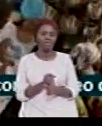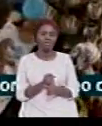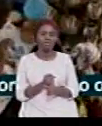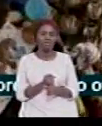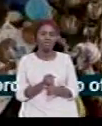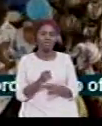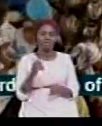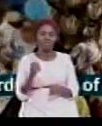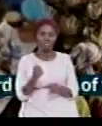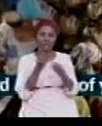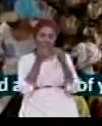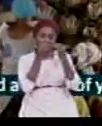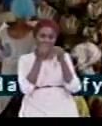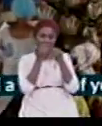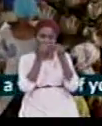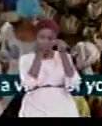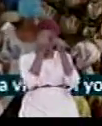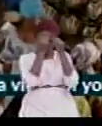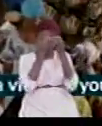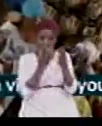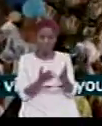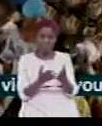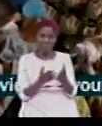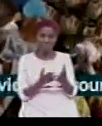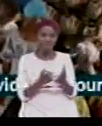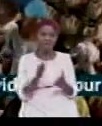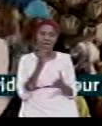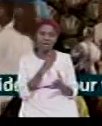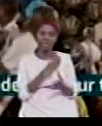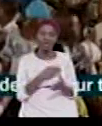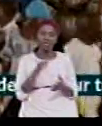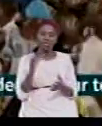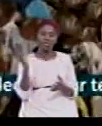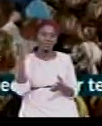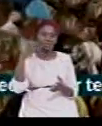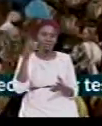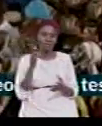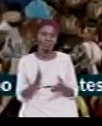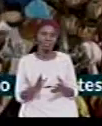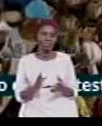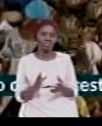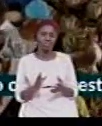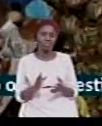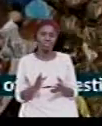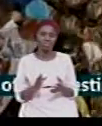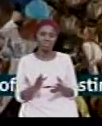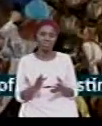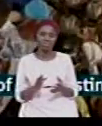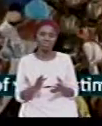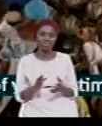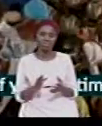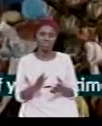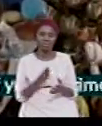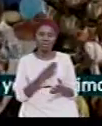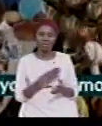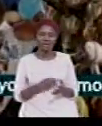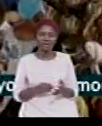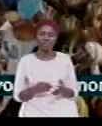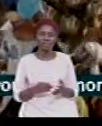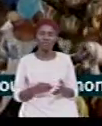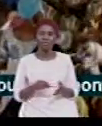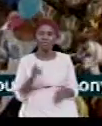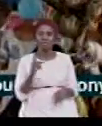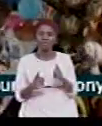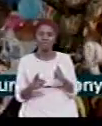the grace of God, the power of God was working in her. And the people there recognized that. For about